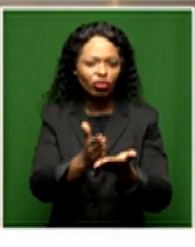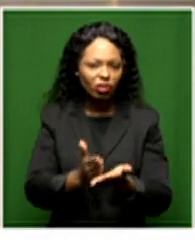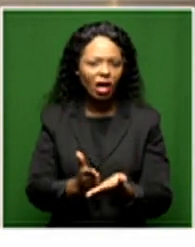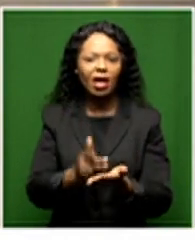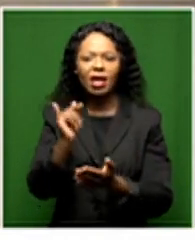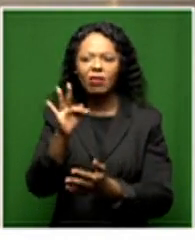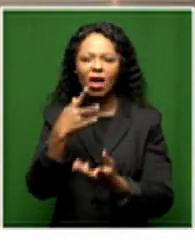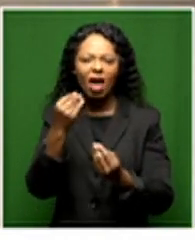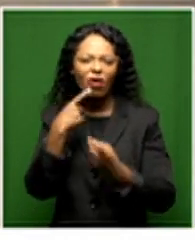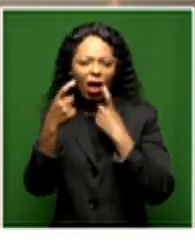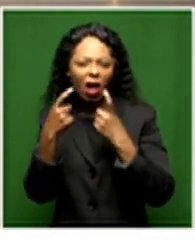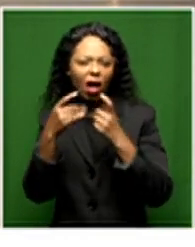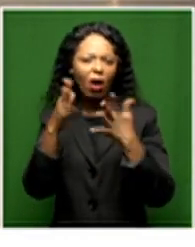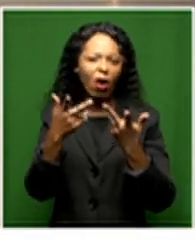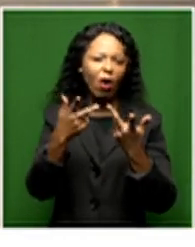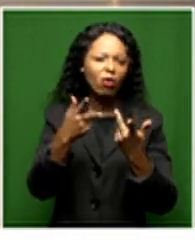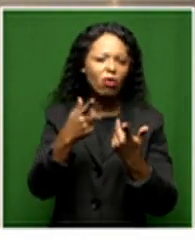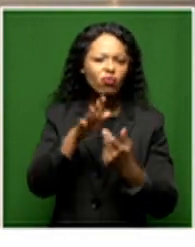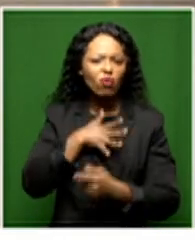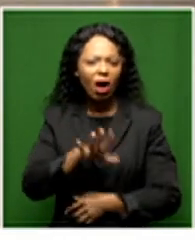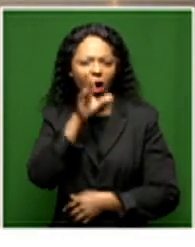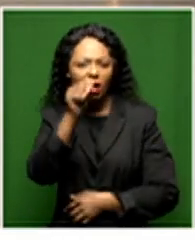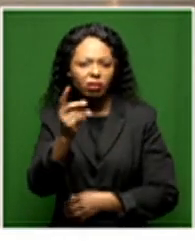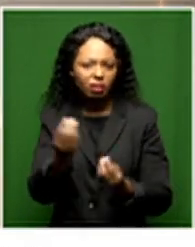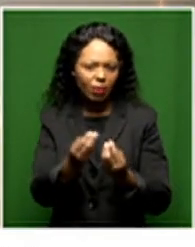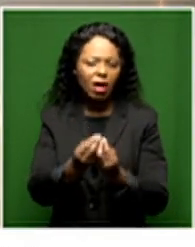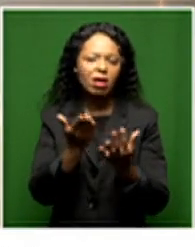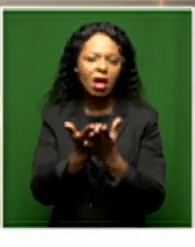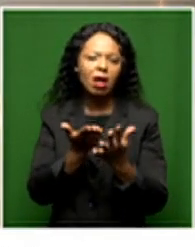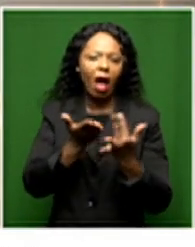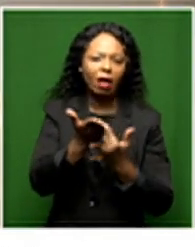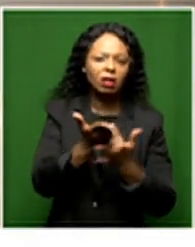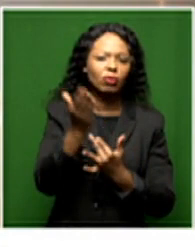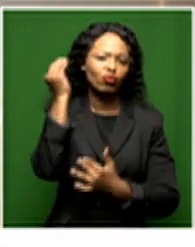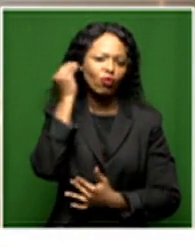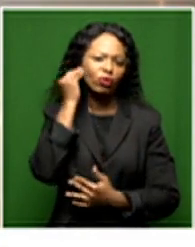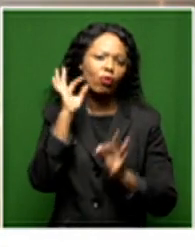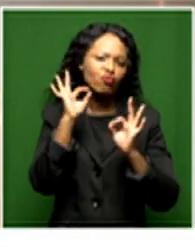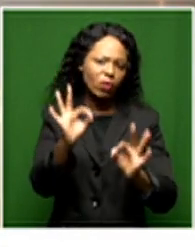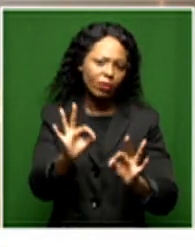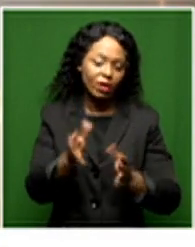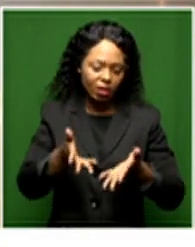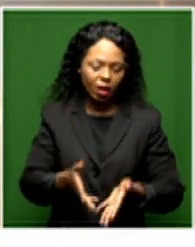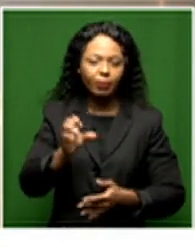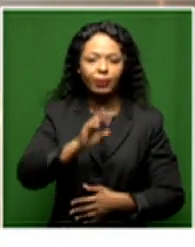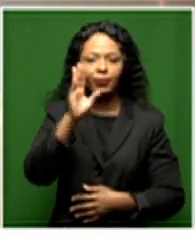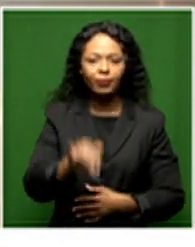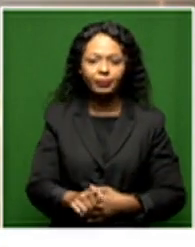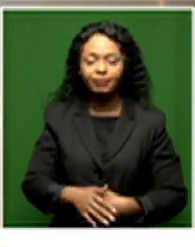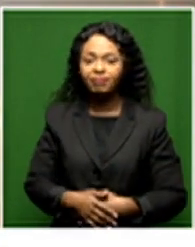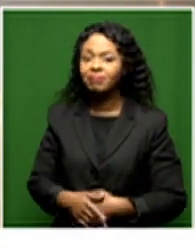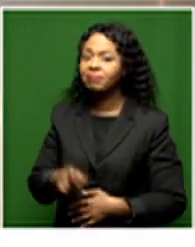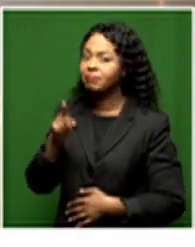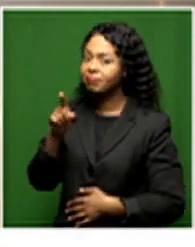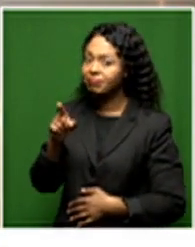multiple queries using the same set of information. Yeah. So here we are sitting in first position now, which